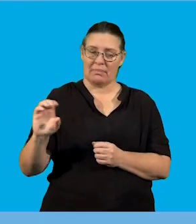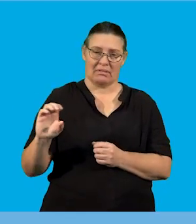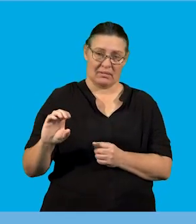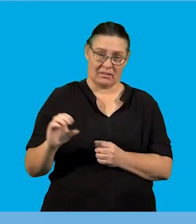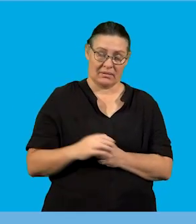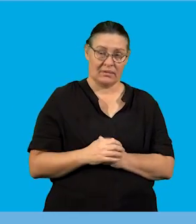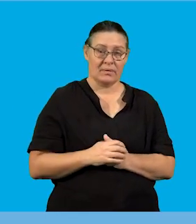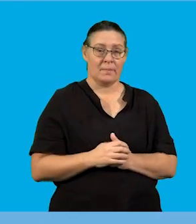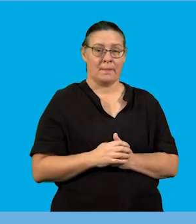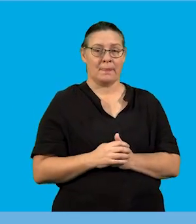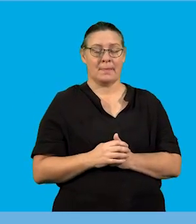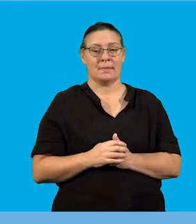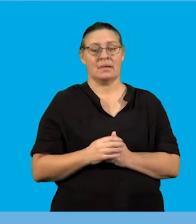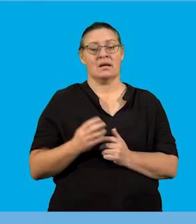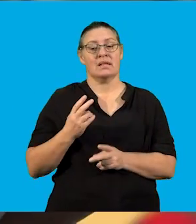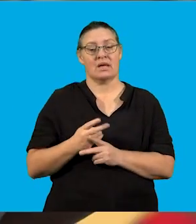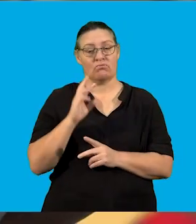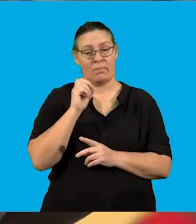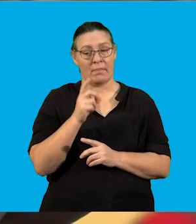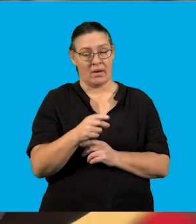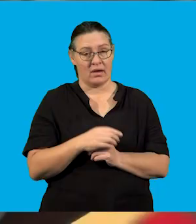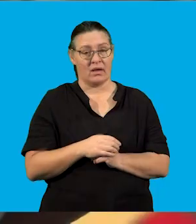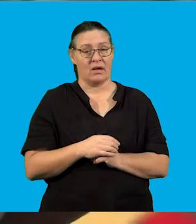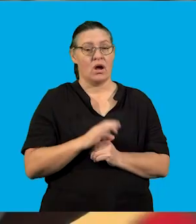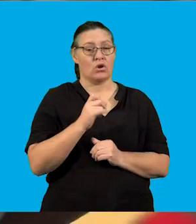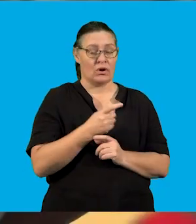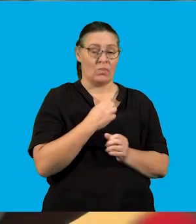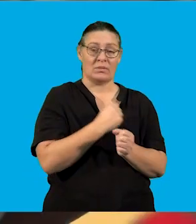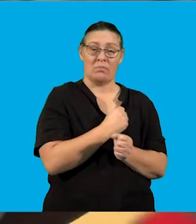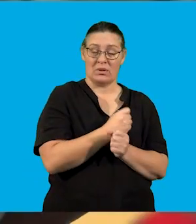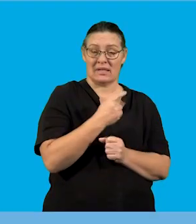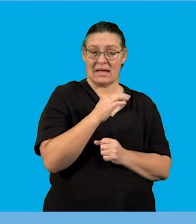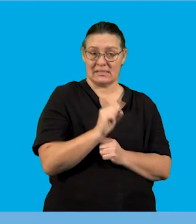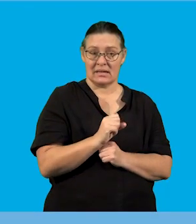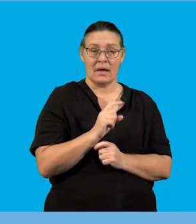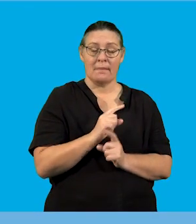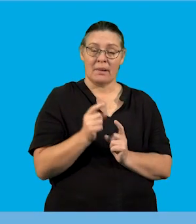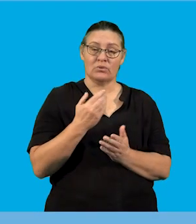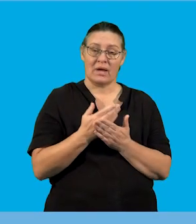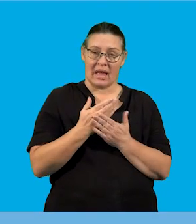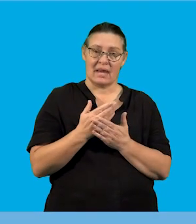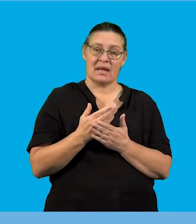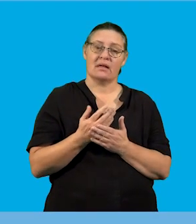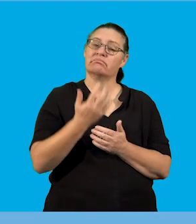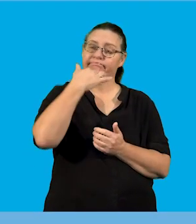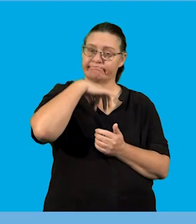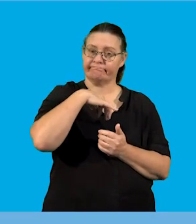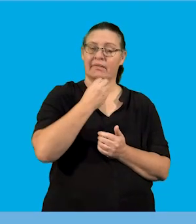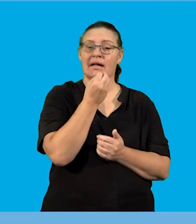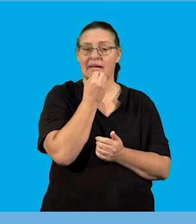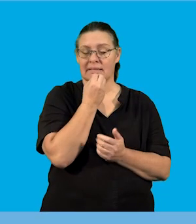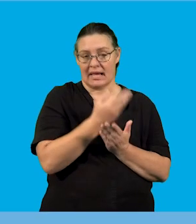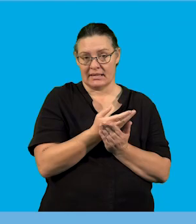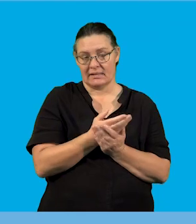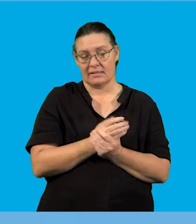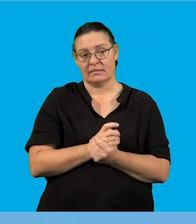solid is different from the metals which we're making it up. And then remember that the chlorine was a poisonous gas, but we are able to